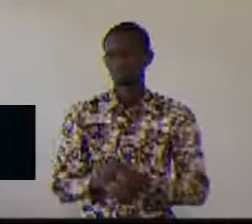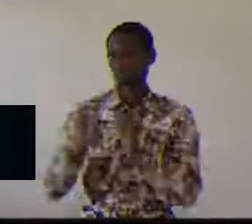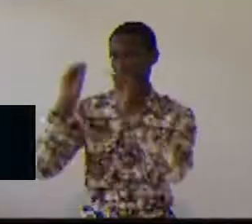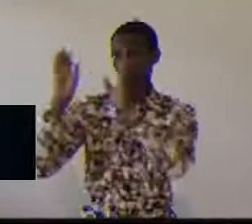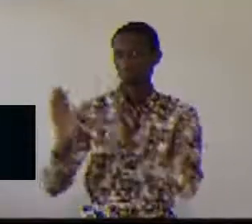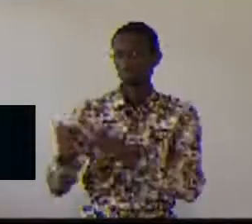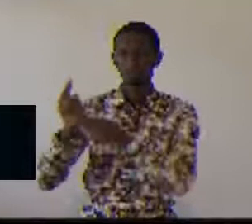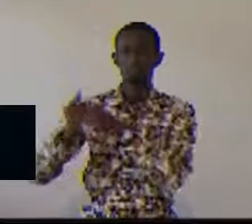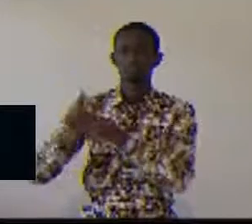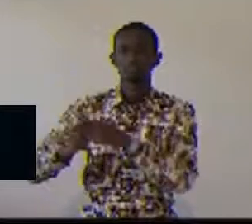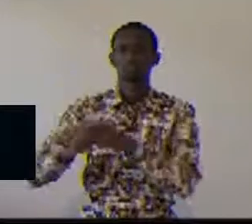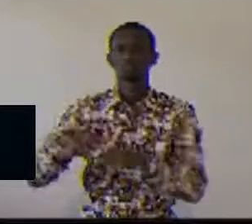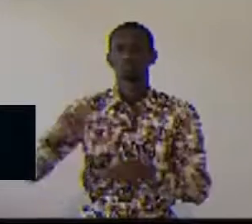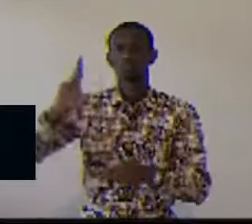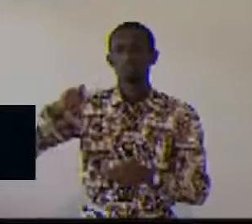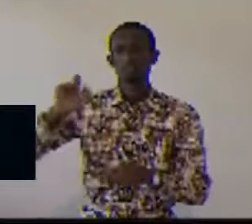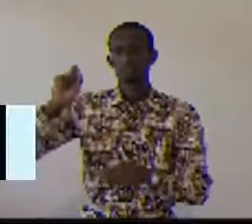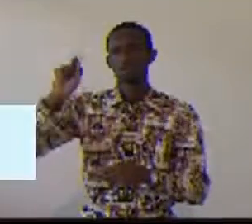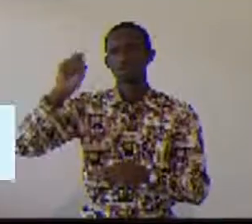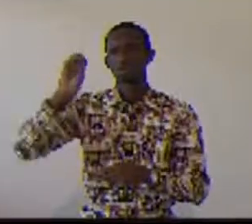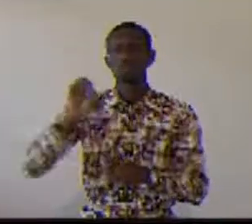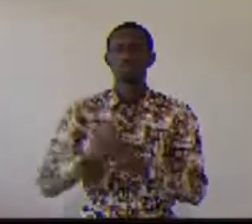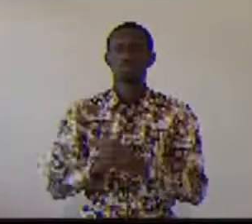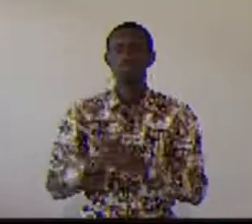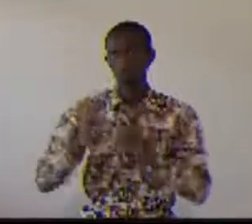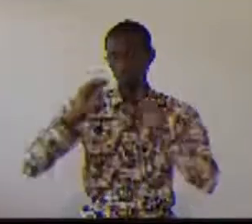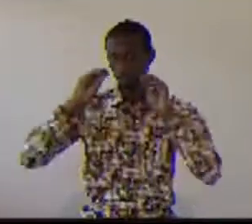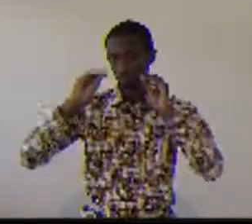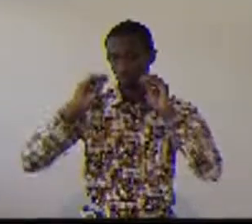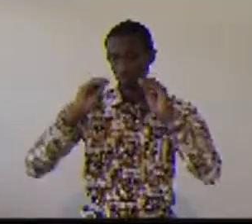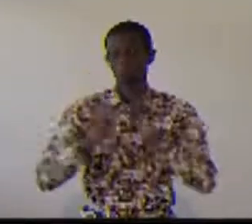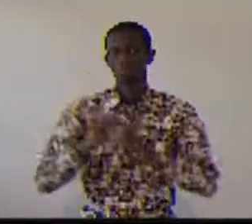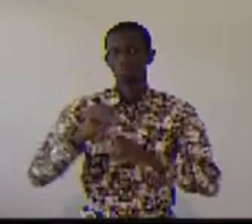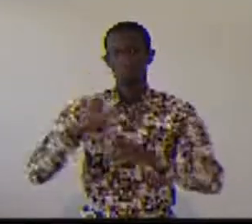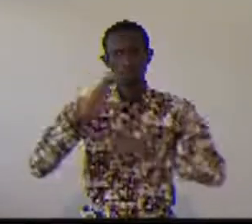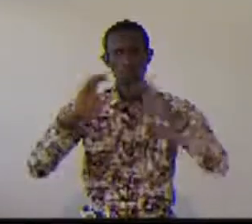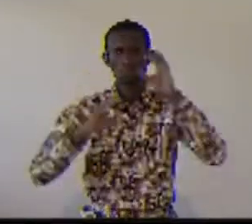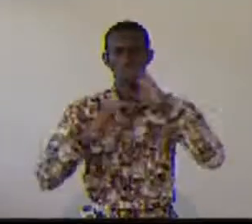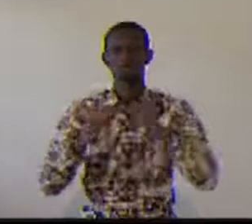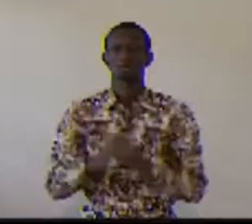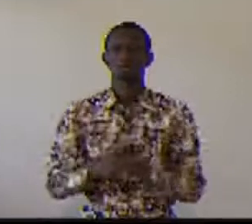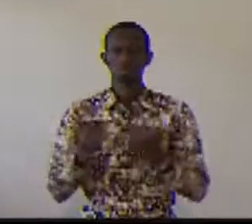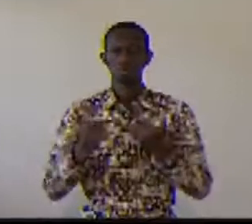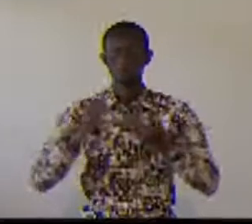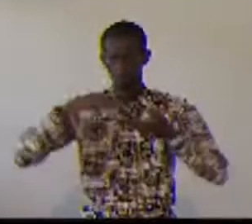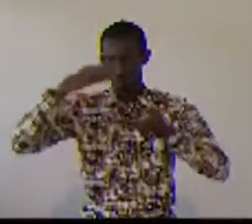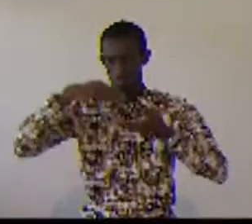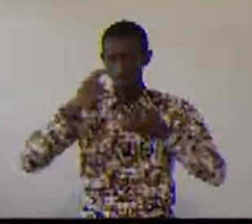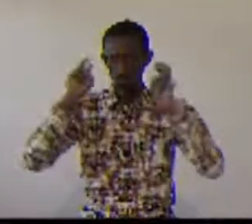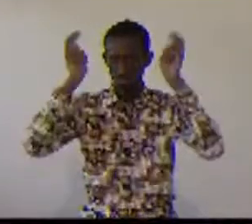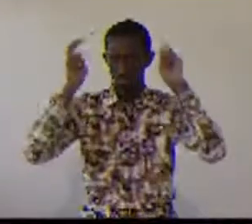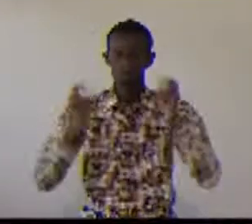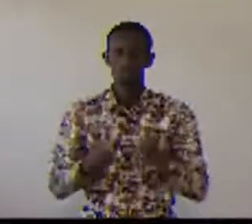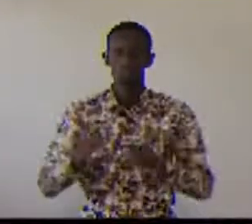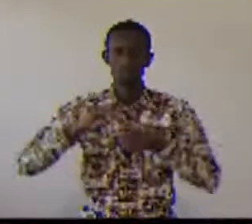senior 4 students learning chemistry. And today we will go on with unit number 5, the